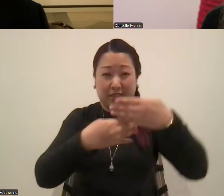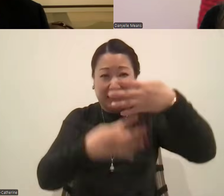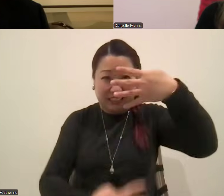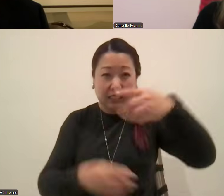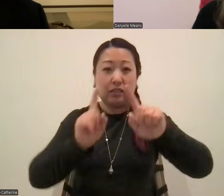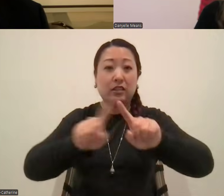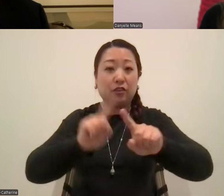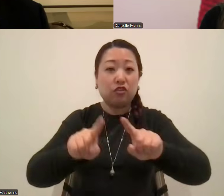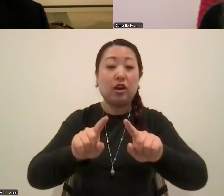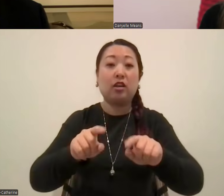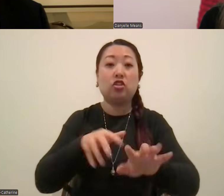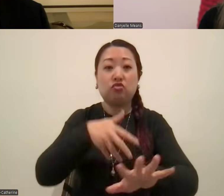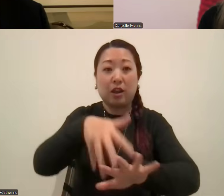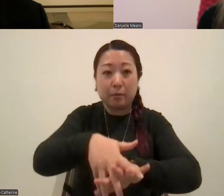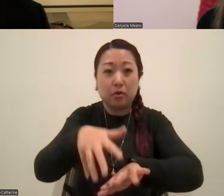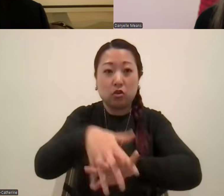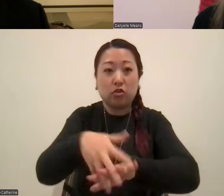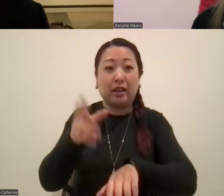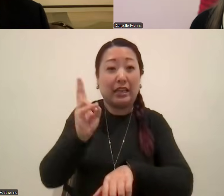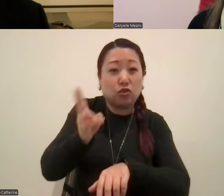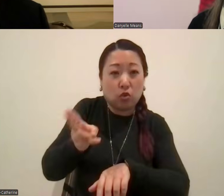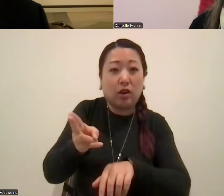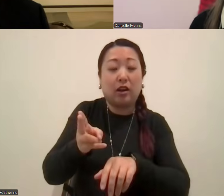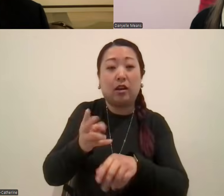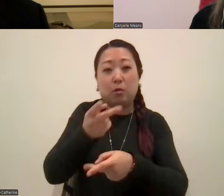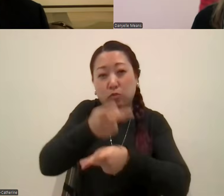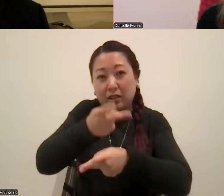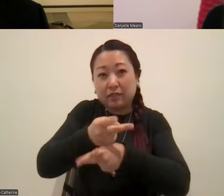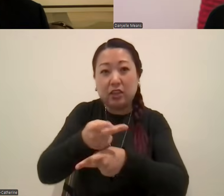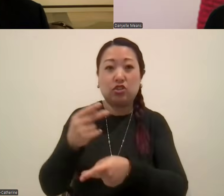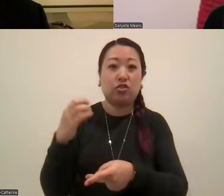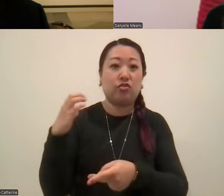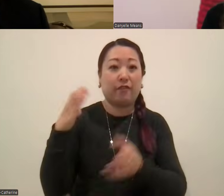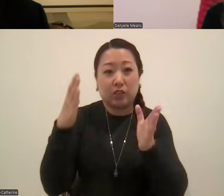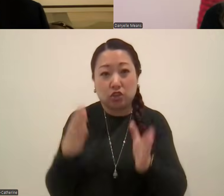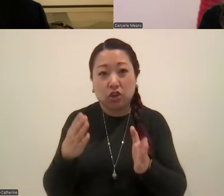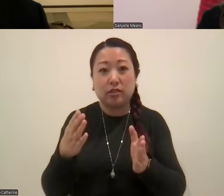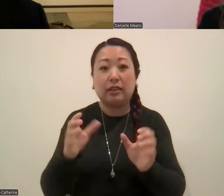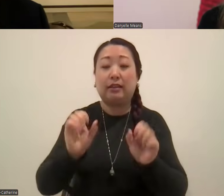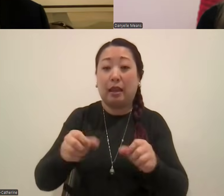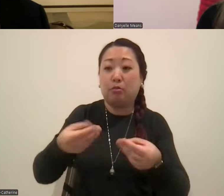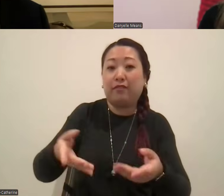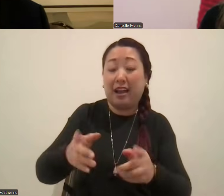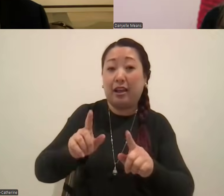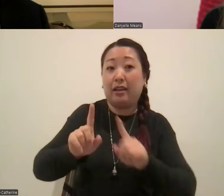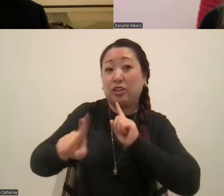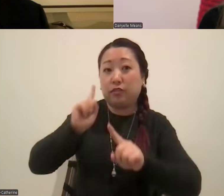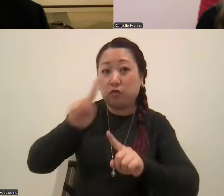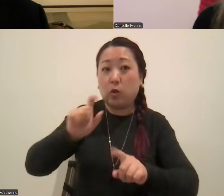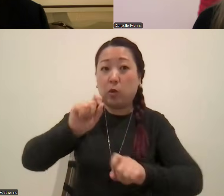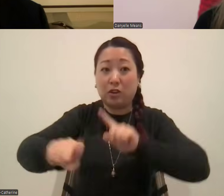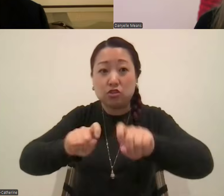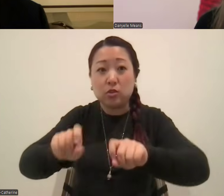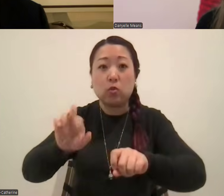officers who can give you answers to your questions or point you in the direction of